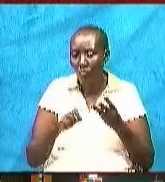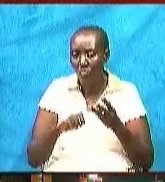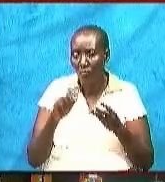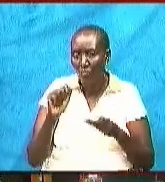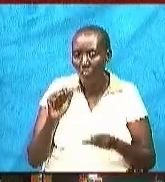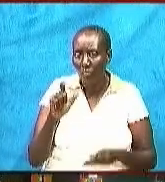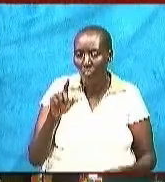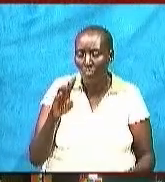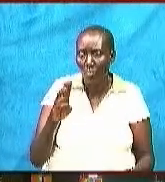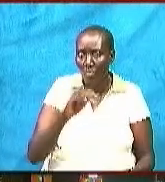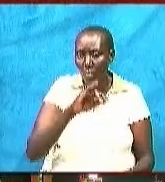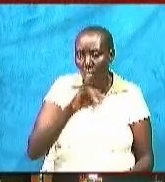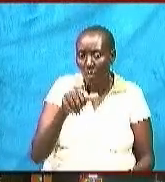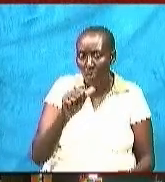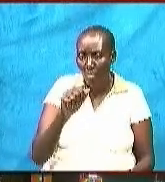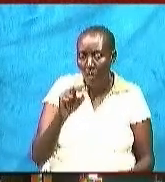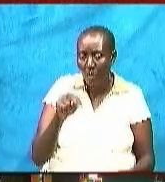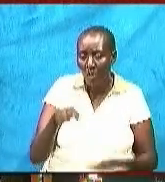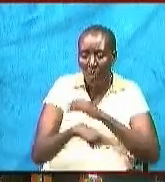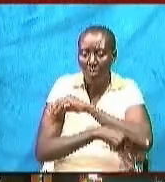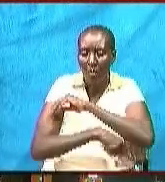Arbajan Primary School 3,